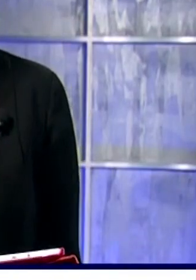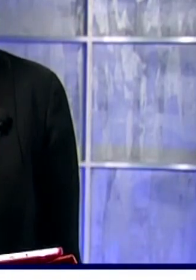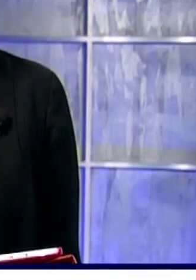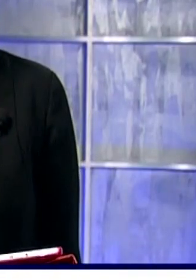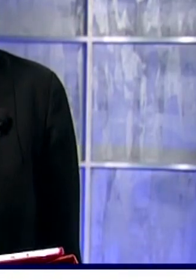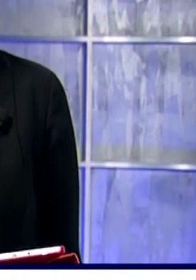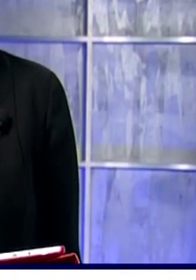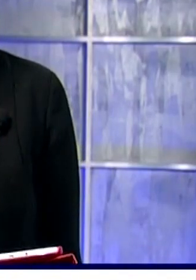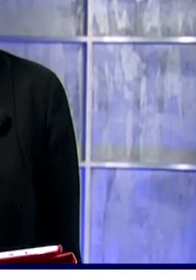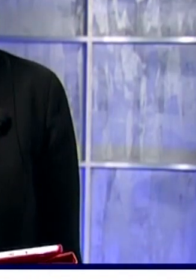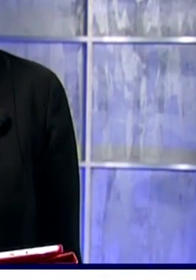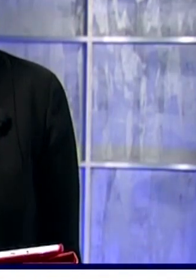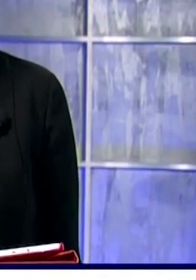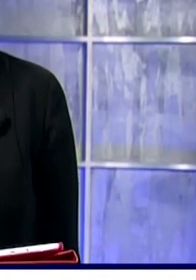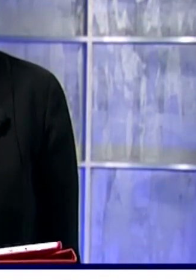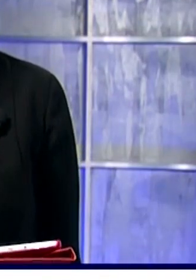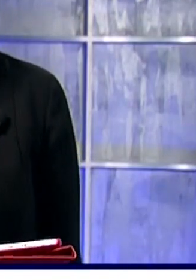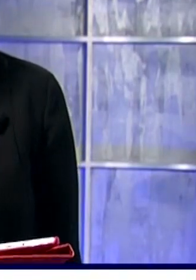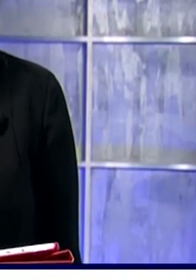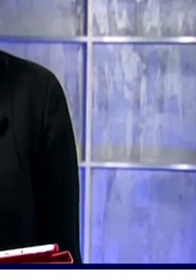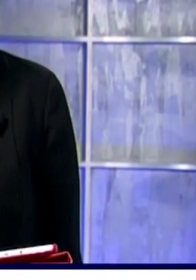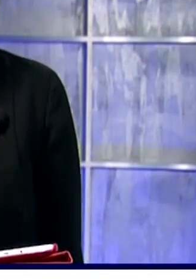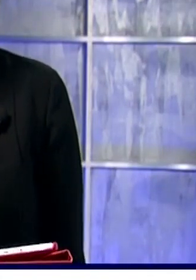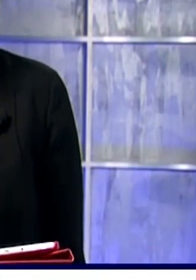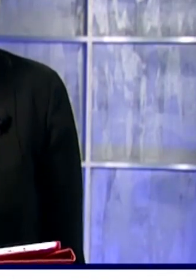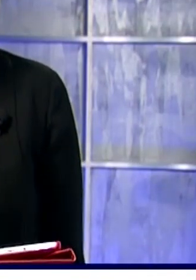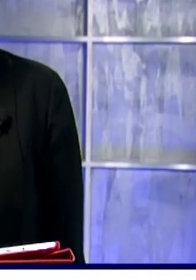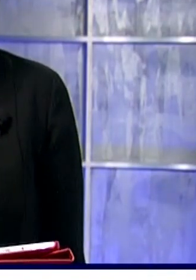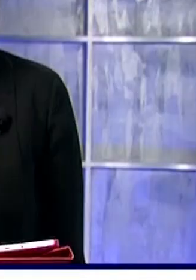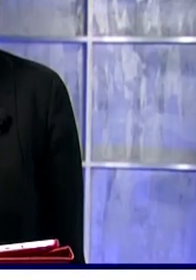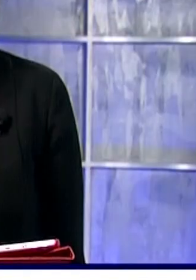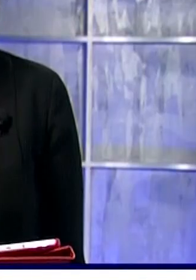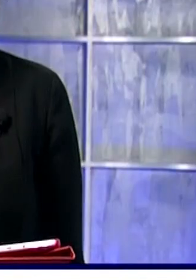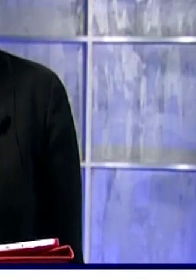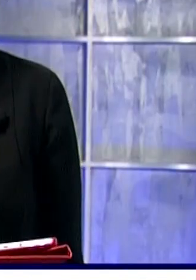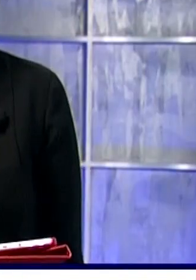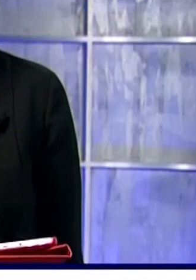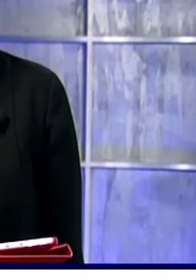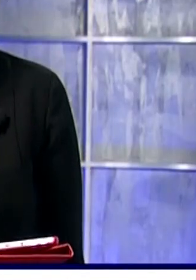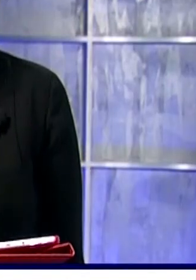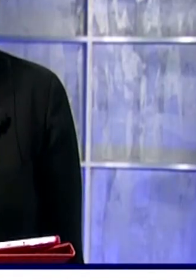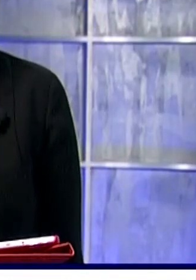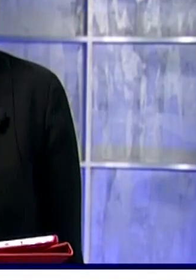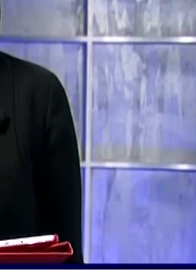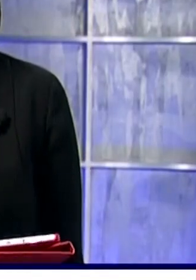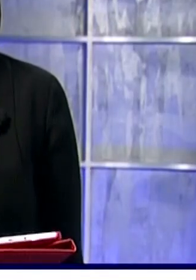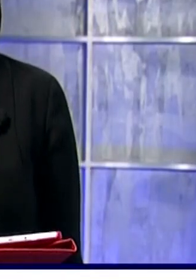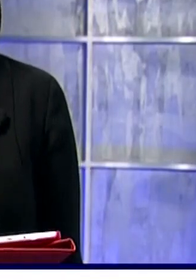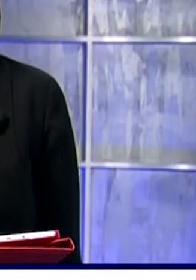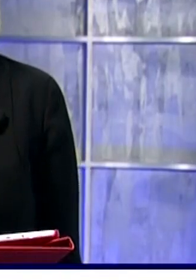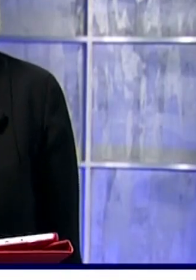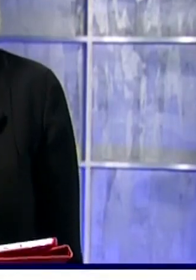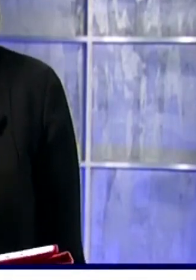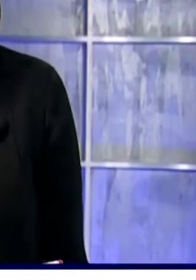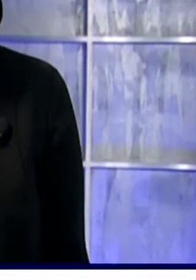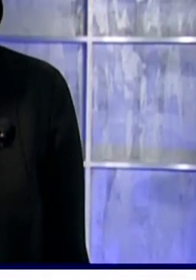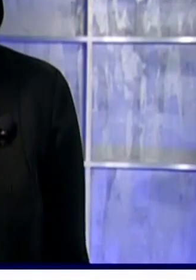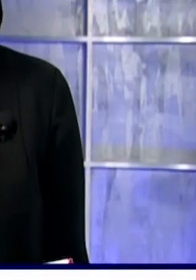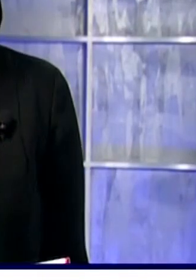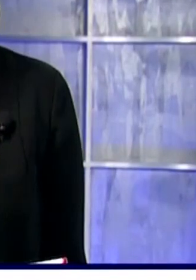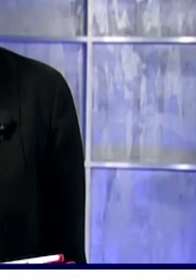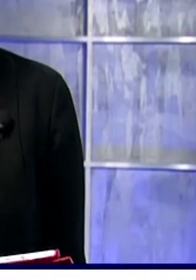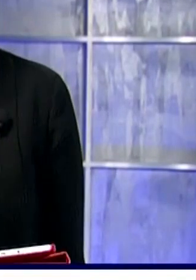to continue to establish new transport protocols. Barbadians weighing their options when it comes to which fish to eat on Good